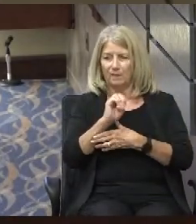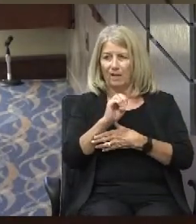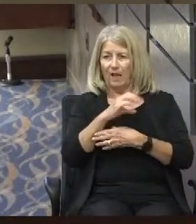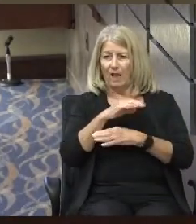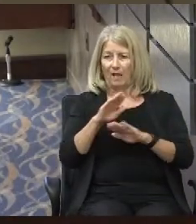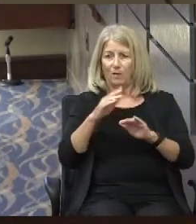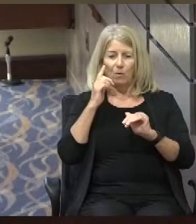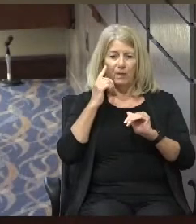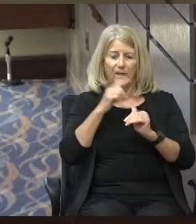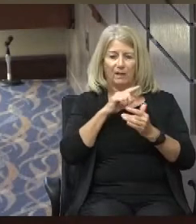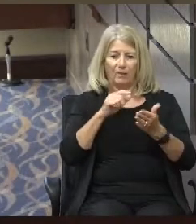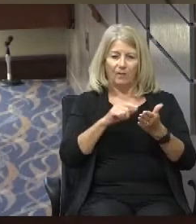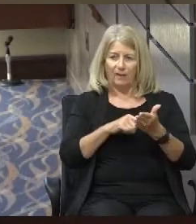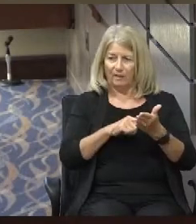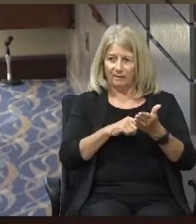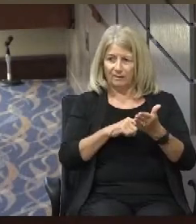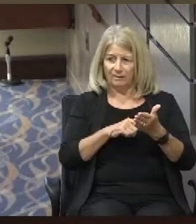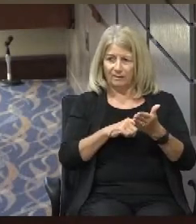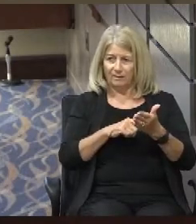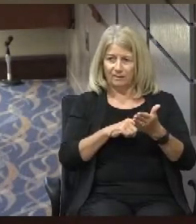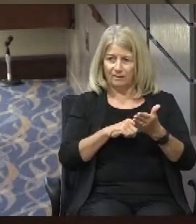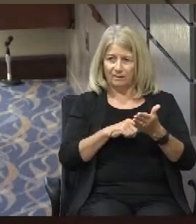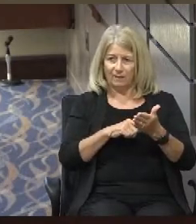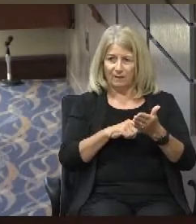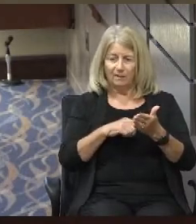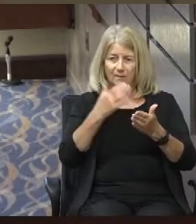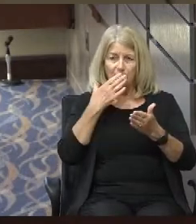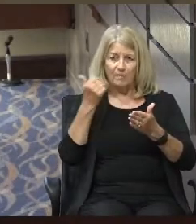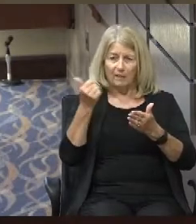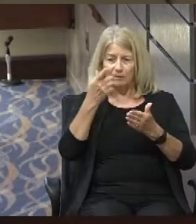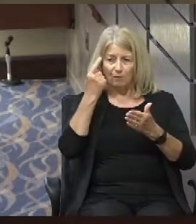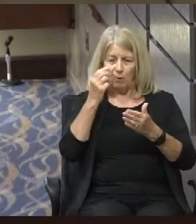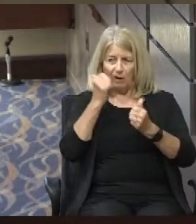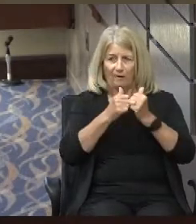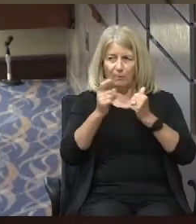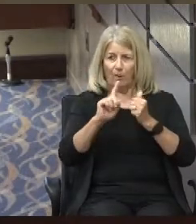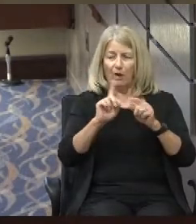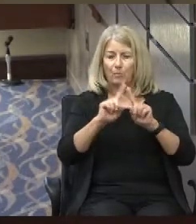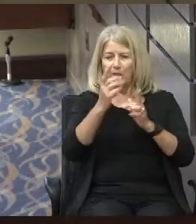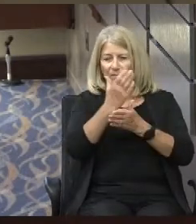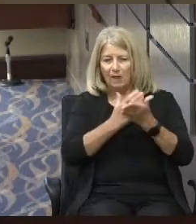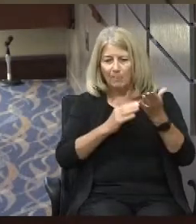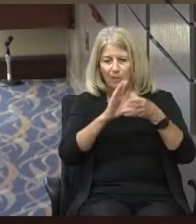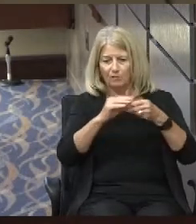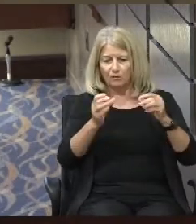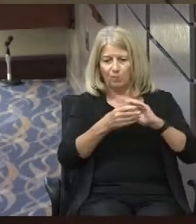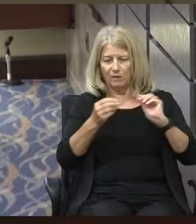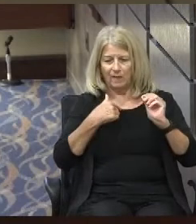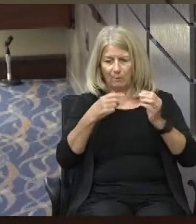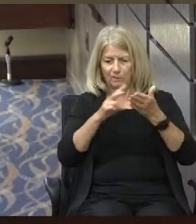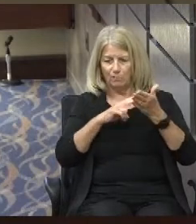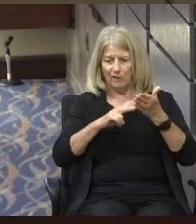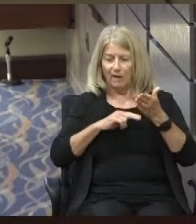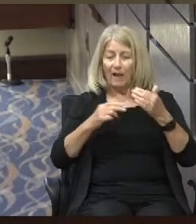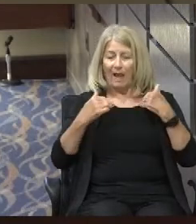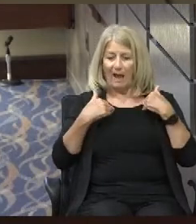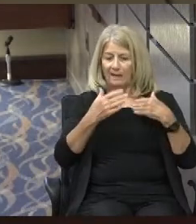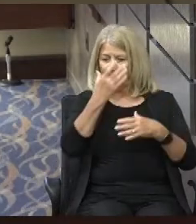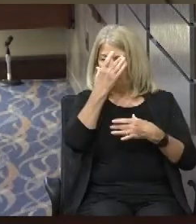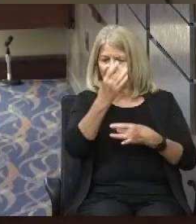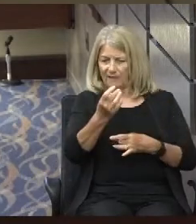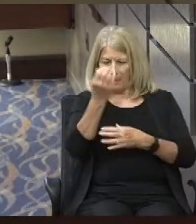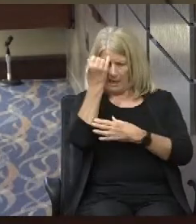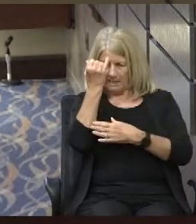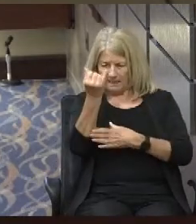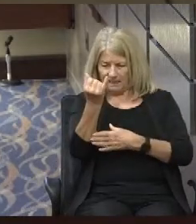the ground is a best fit for everywhere, but potentially some of the articles that I was reading just had really interesting ideas of